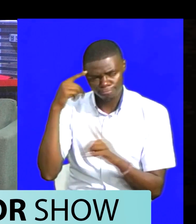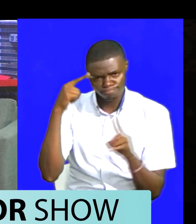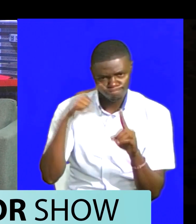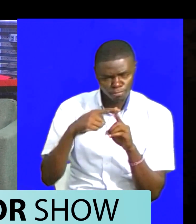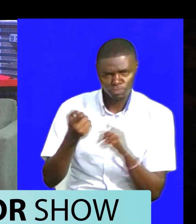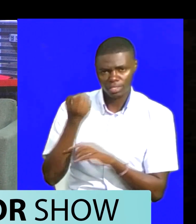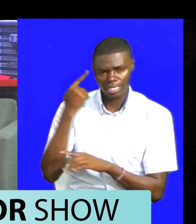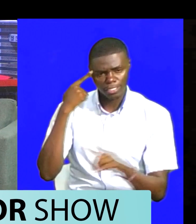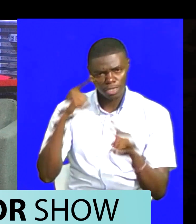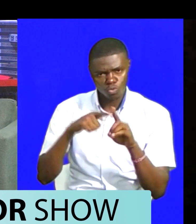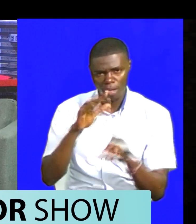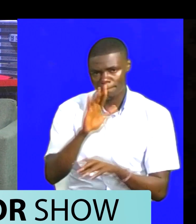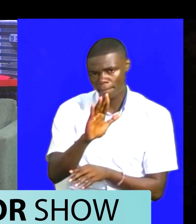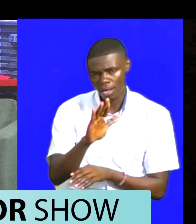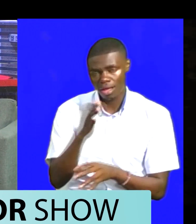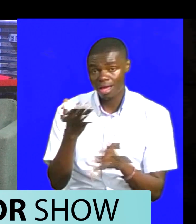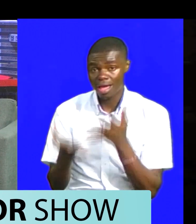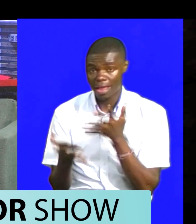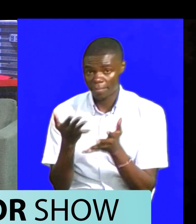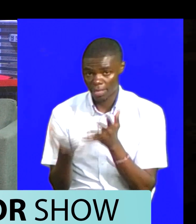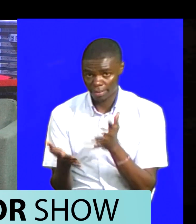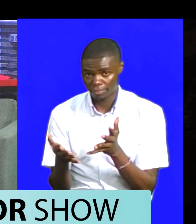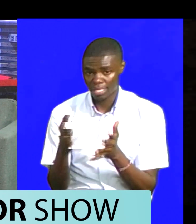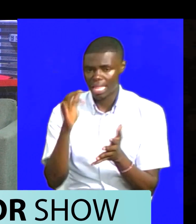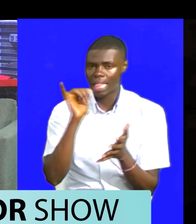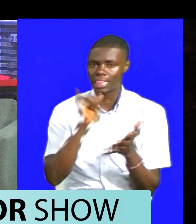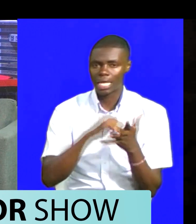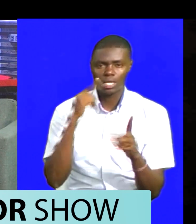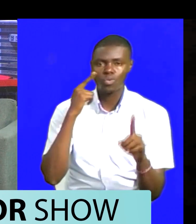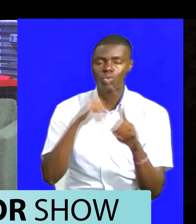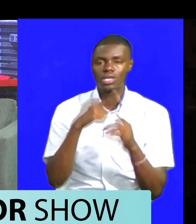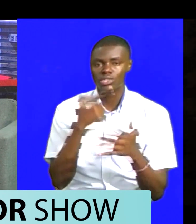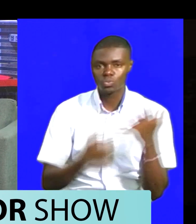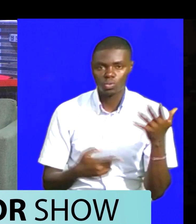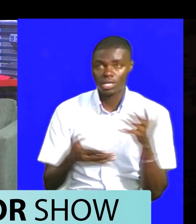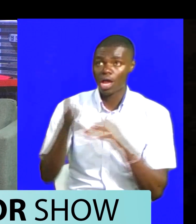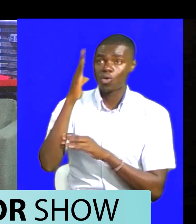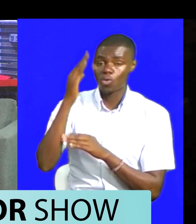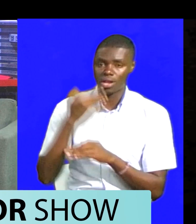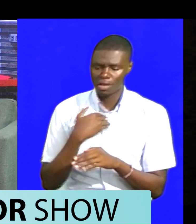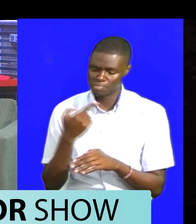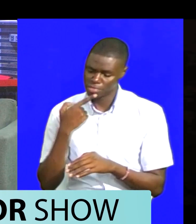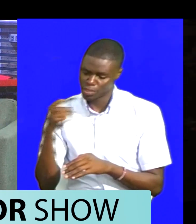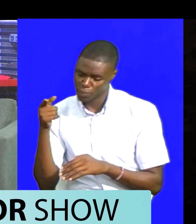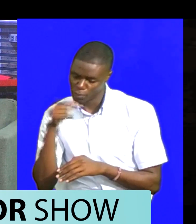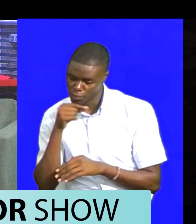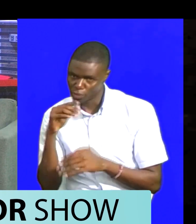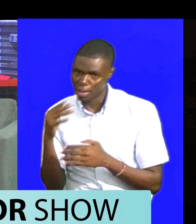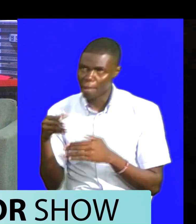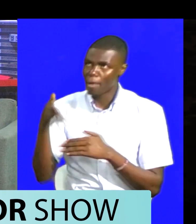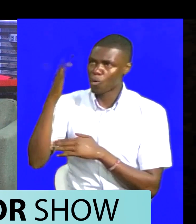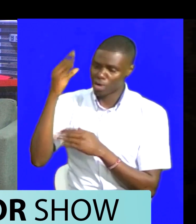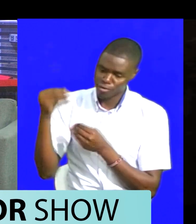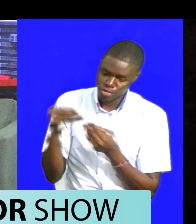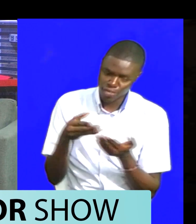your purpose, and maybe that purpose is what maybe God had said, or maybe God had given